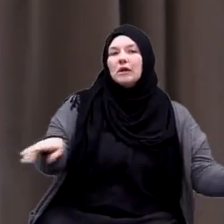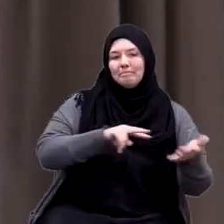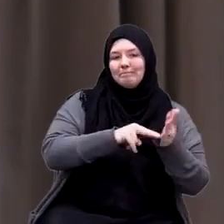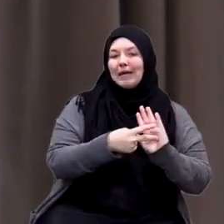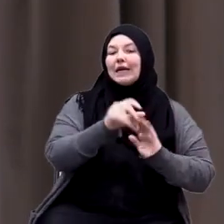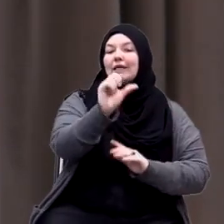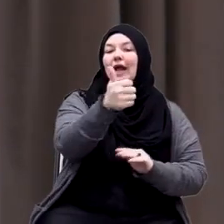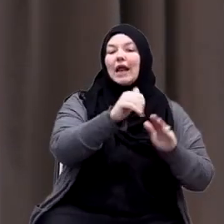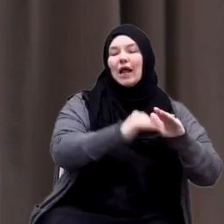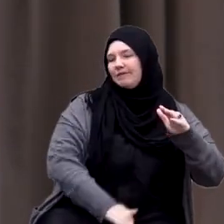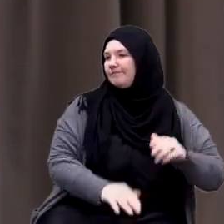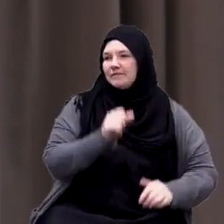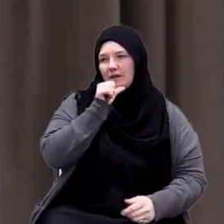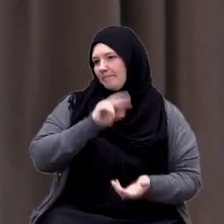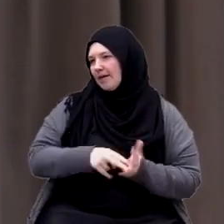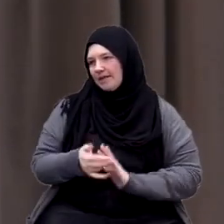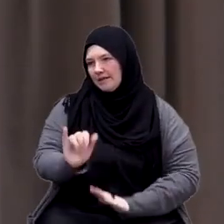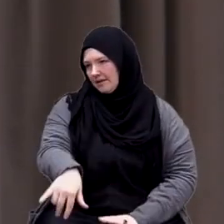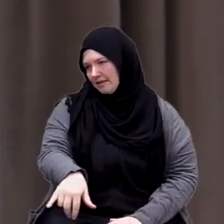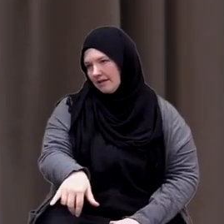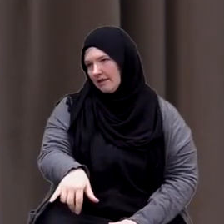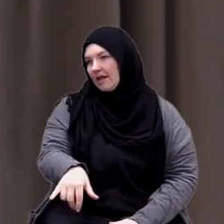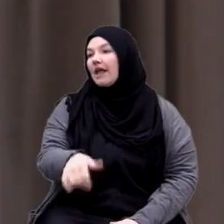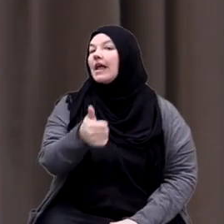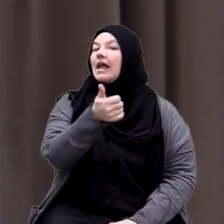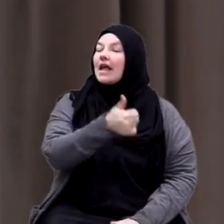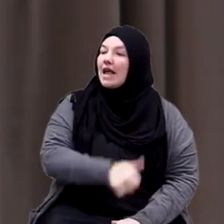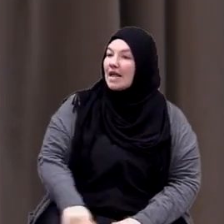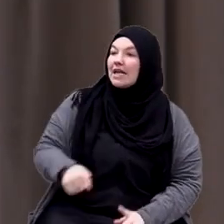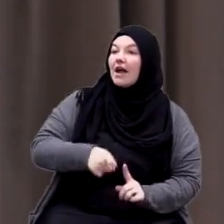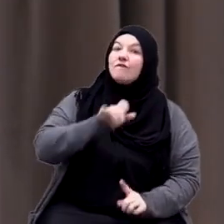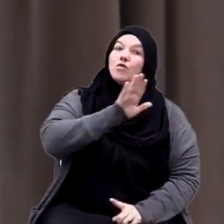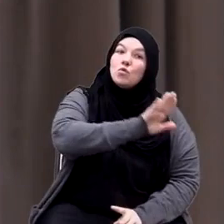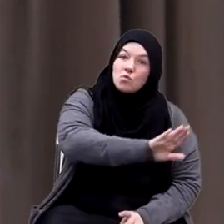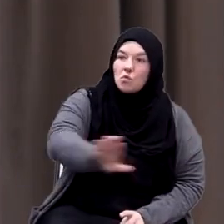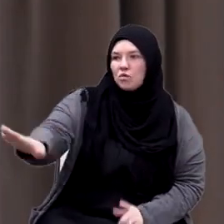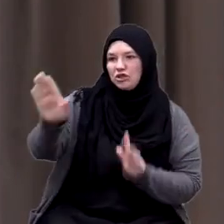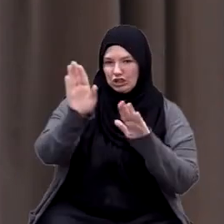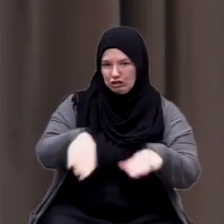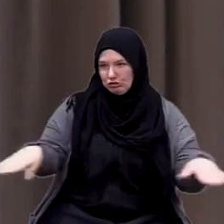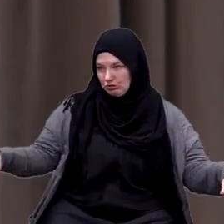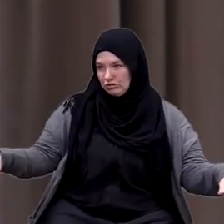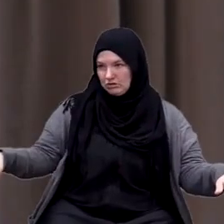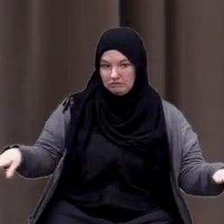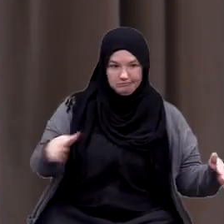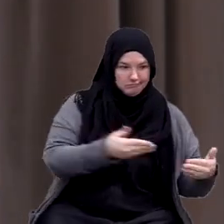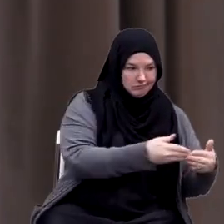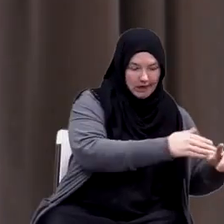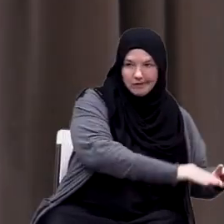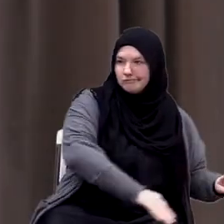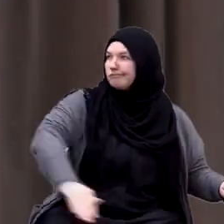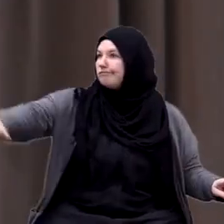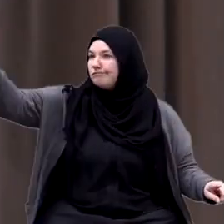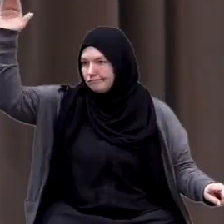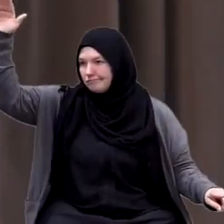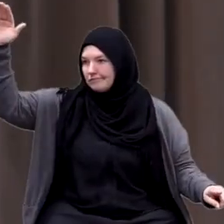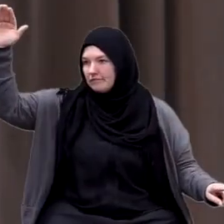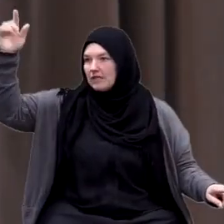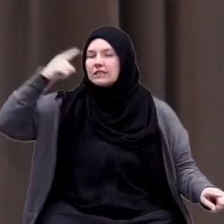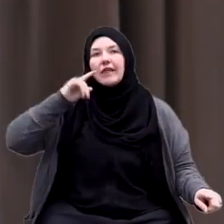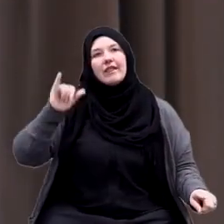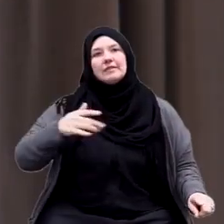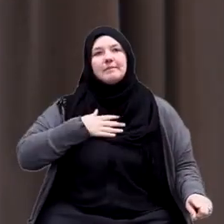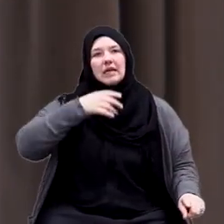kids. I mean any of your children which you continue to call